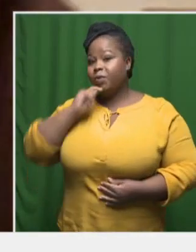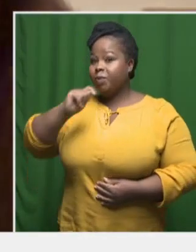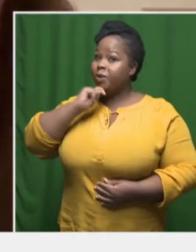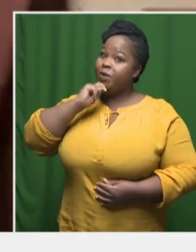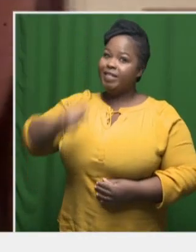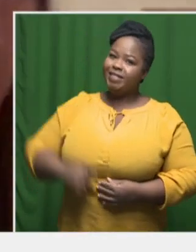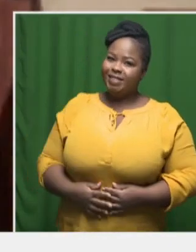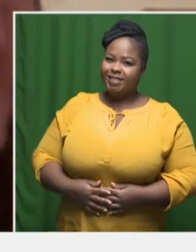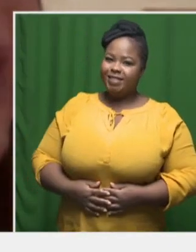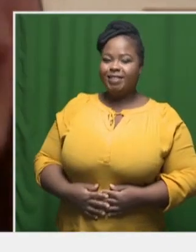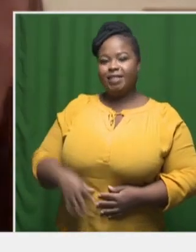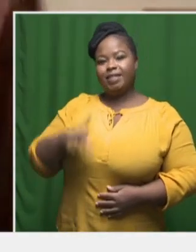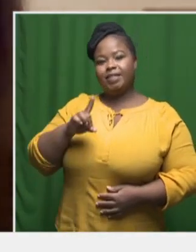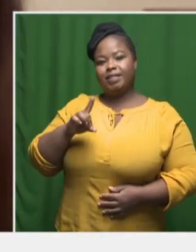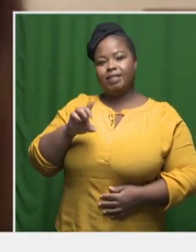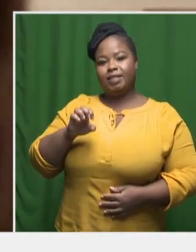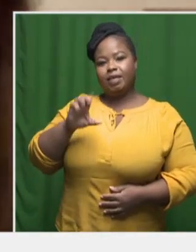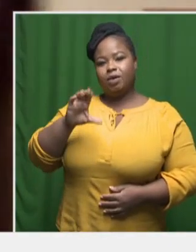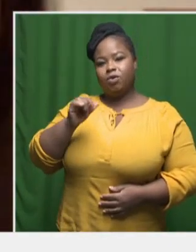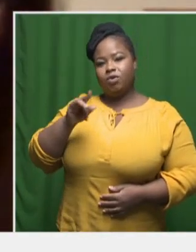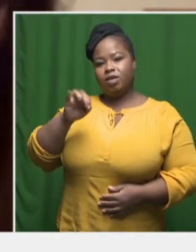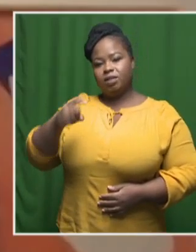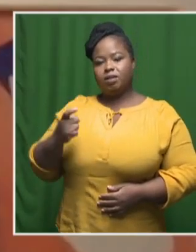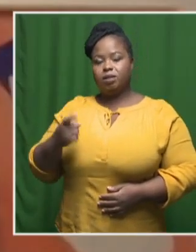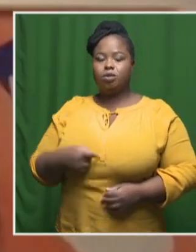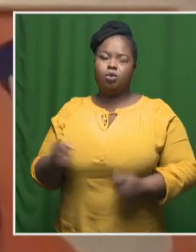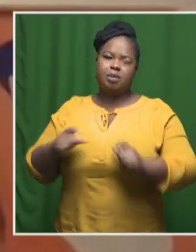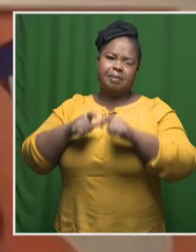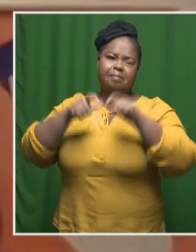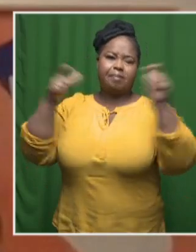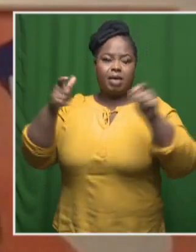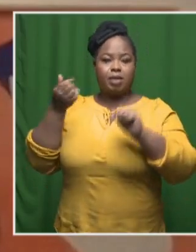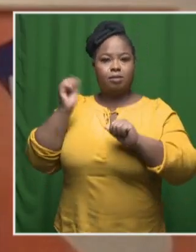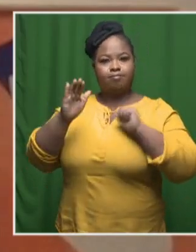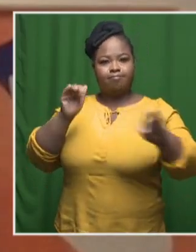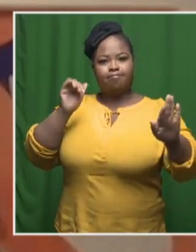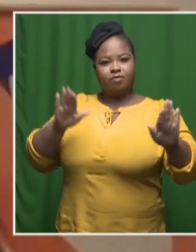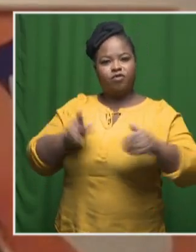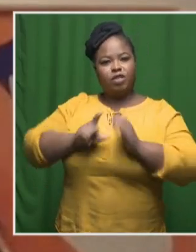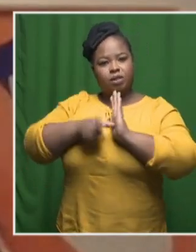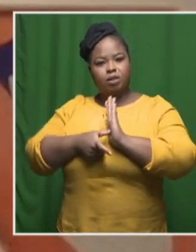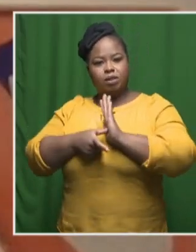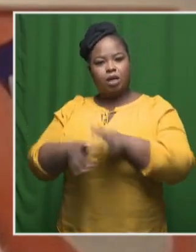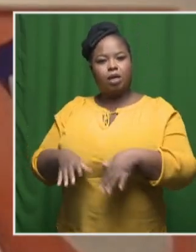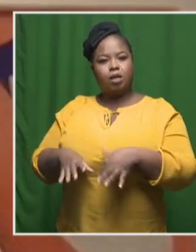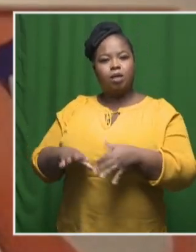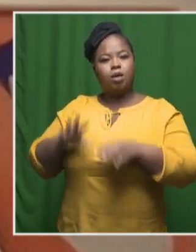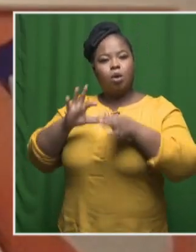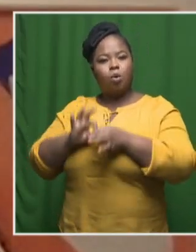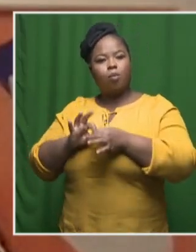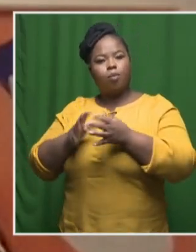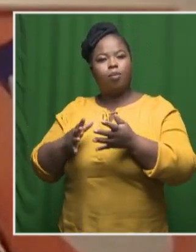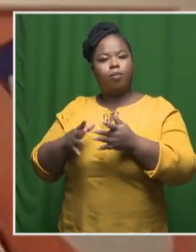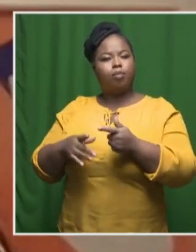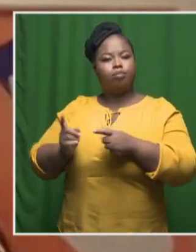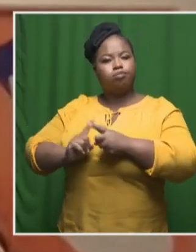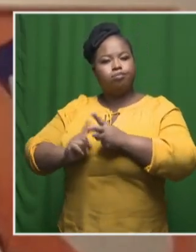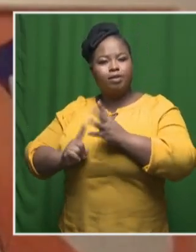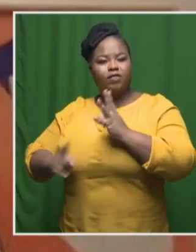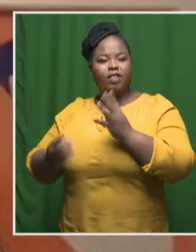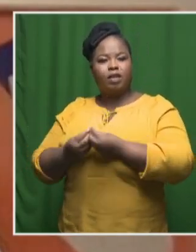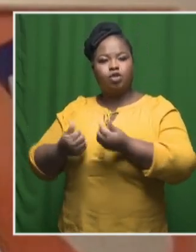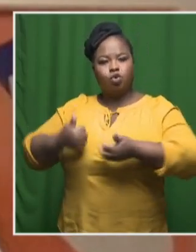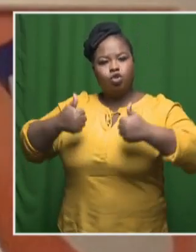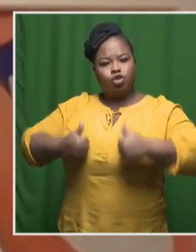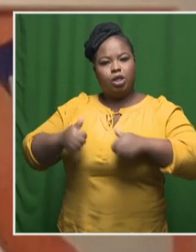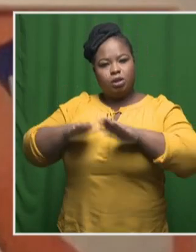Morning. Decorex is one of the biggest exhibitions of decor, design and homeware on the continent. So you can